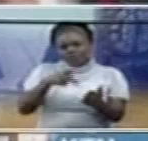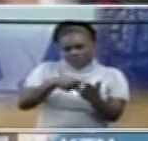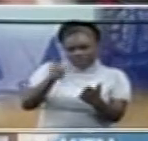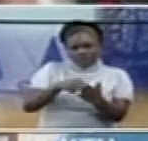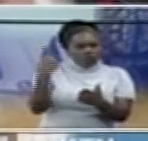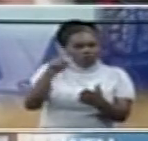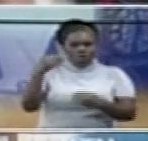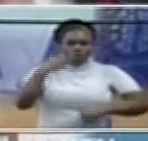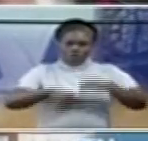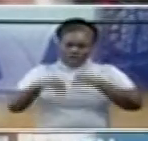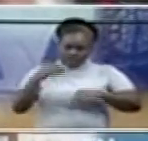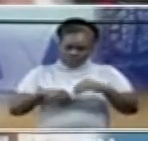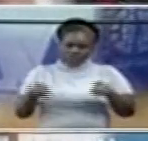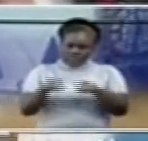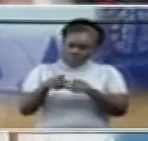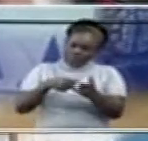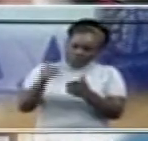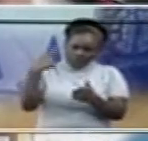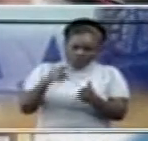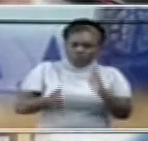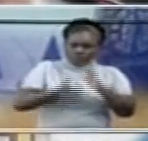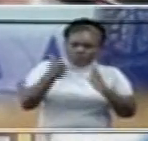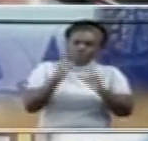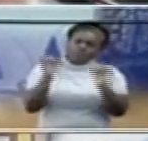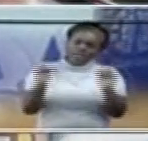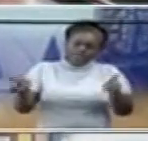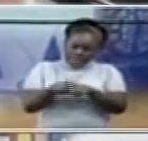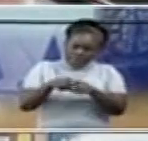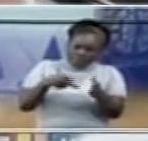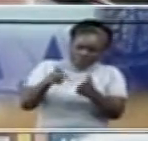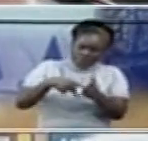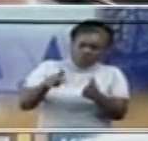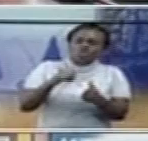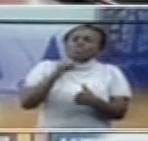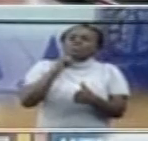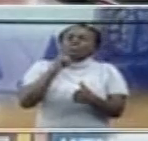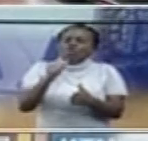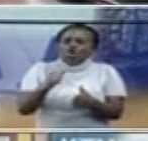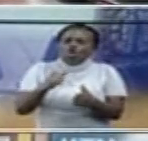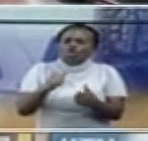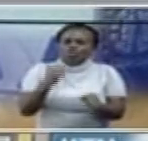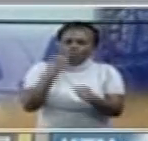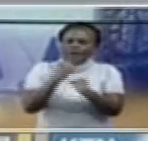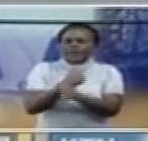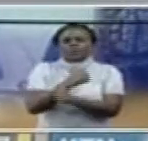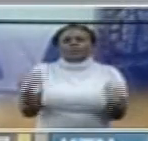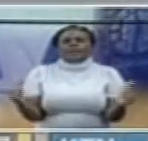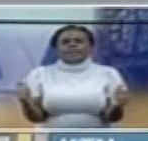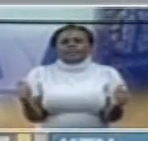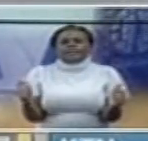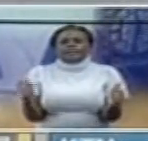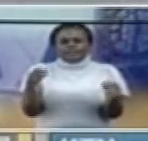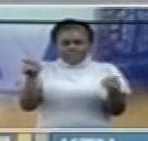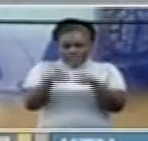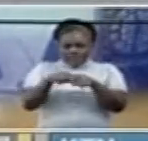for corruption, the price we have to pay for inefficiency, the price we have to pay for not running our institutions as expected. Players in the sector